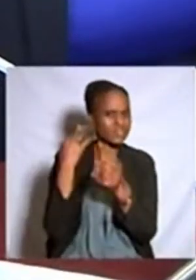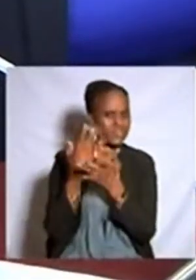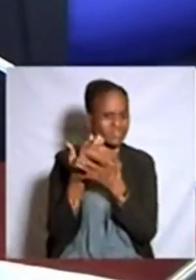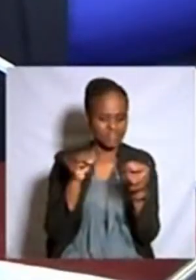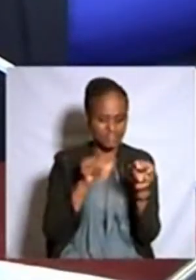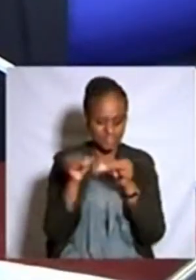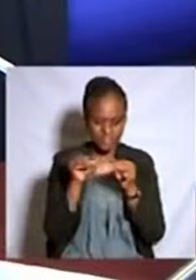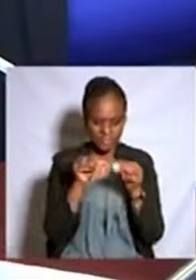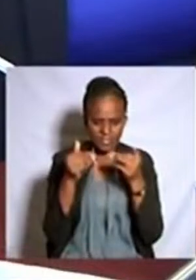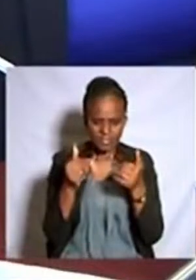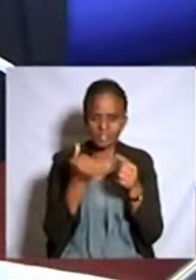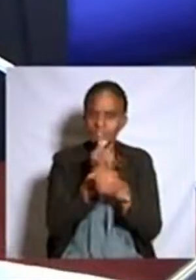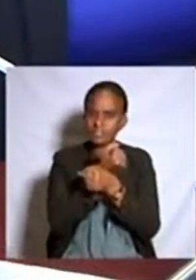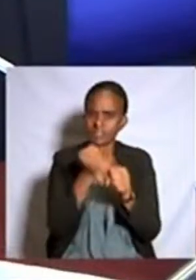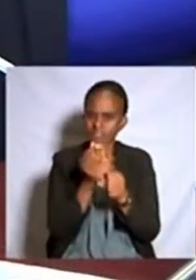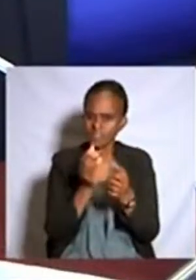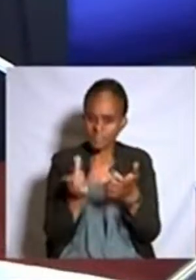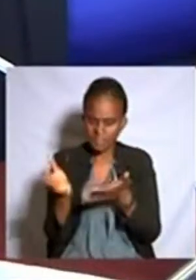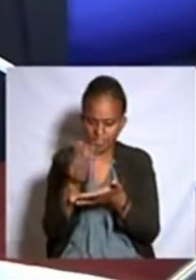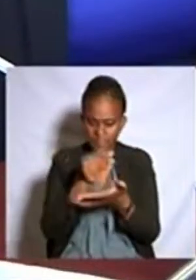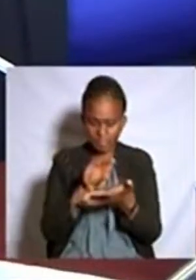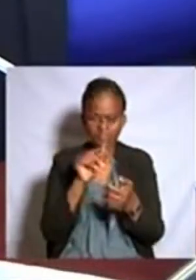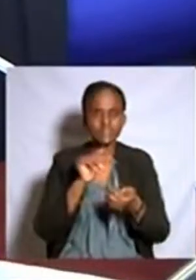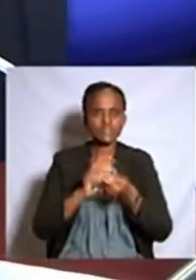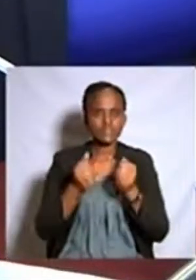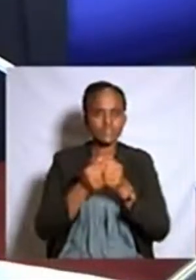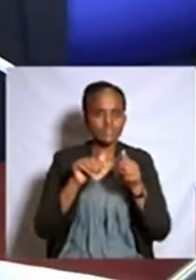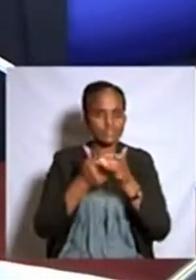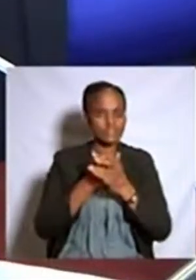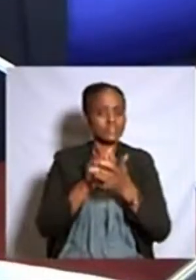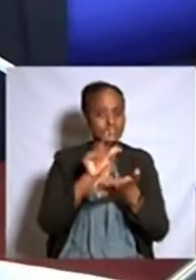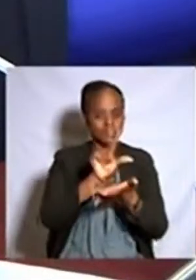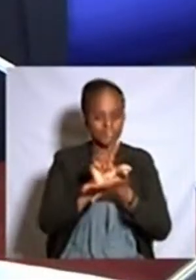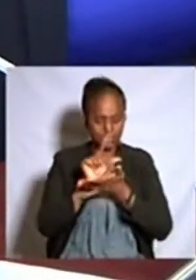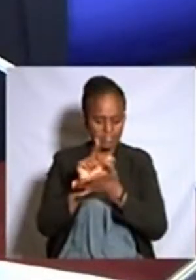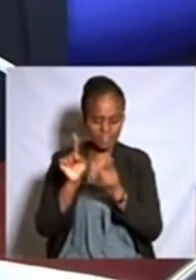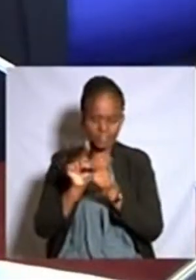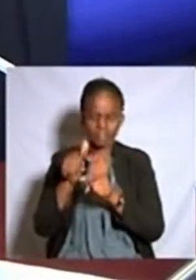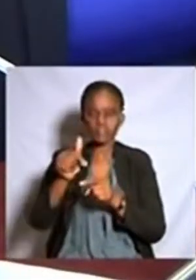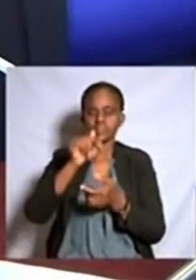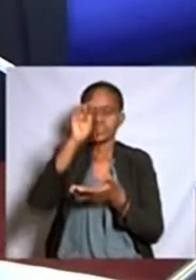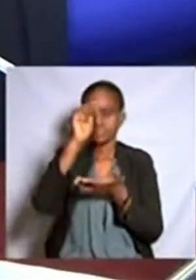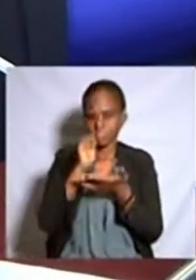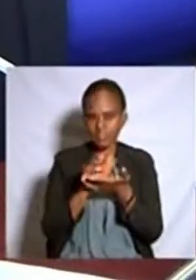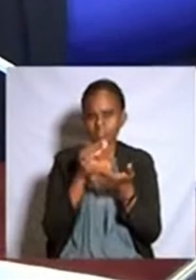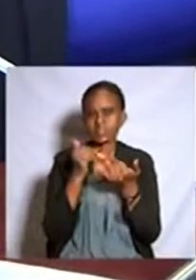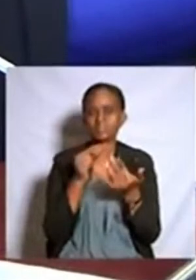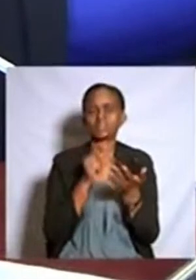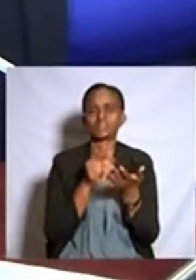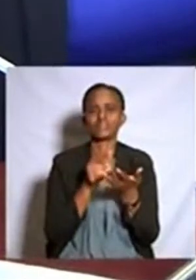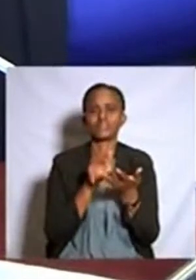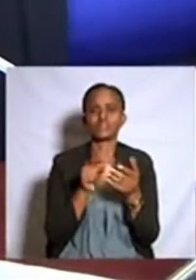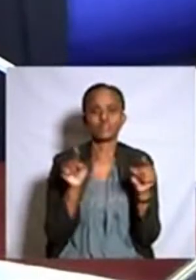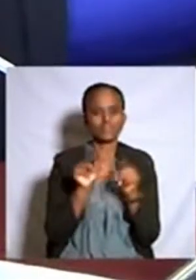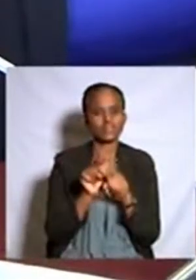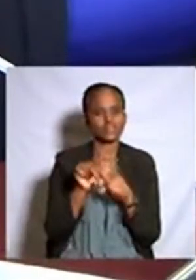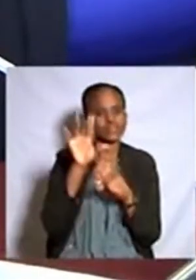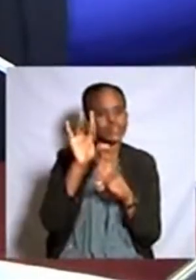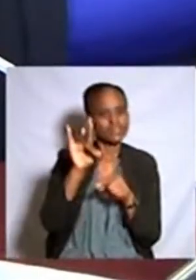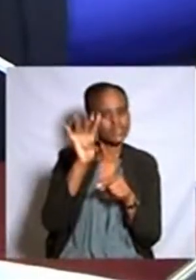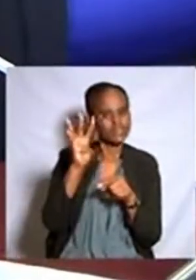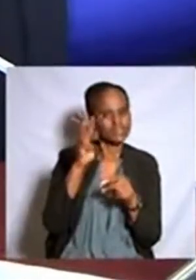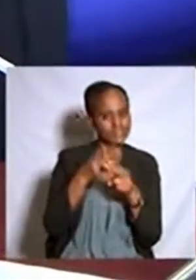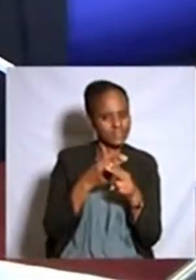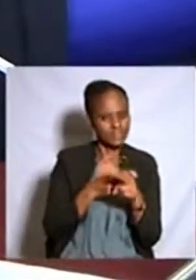Management resolved to correct this problem by restructuring the loans in order to reduce the tenor to within 84 months as